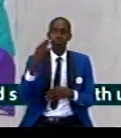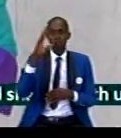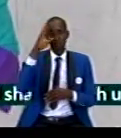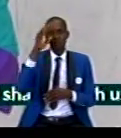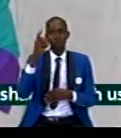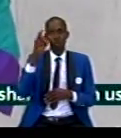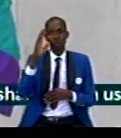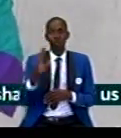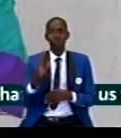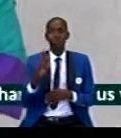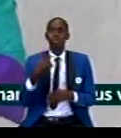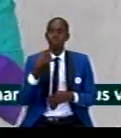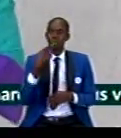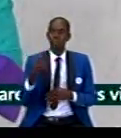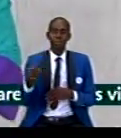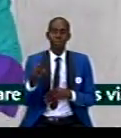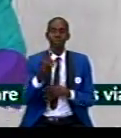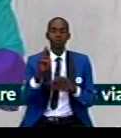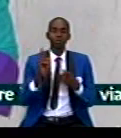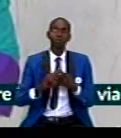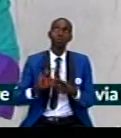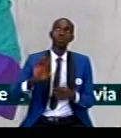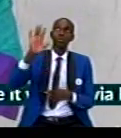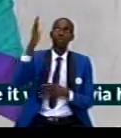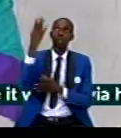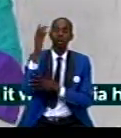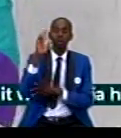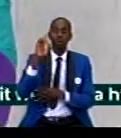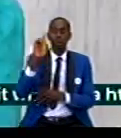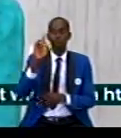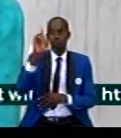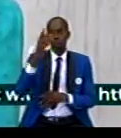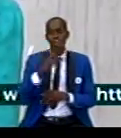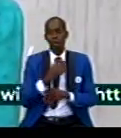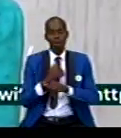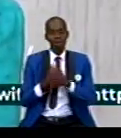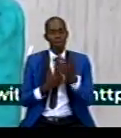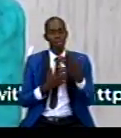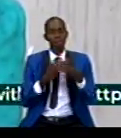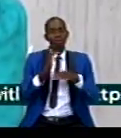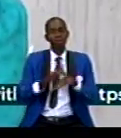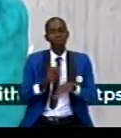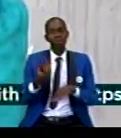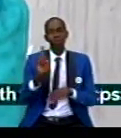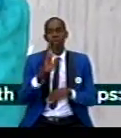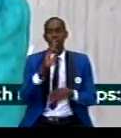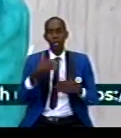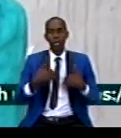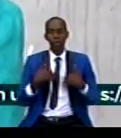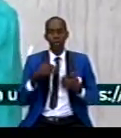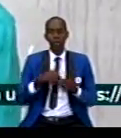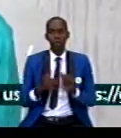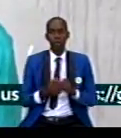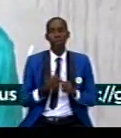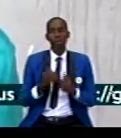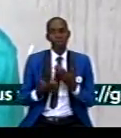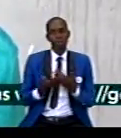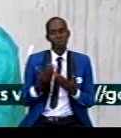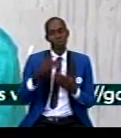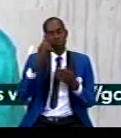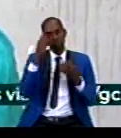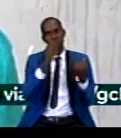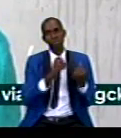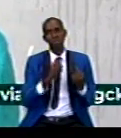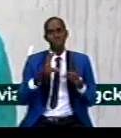we have our problem. In simple faith, I raised my hand and I placed the other hand in my womb, believing God